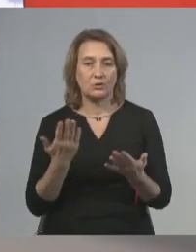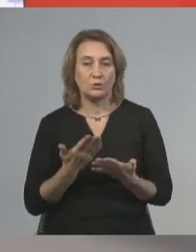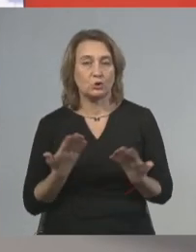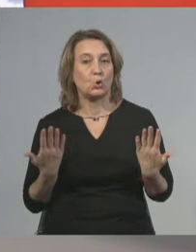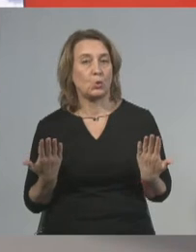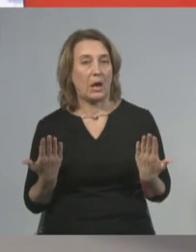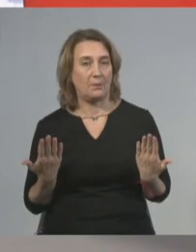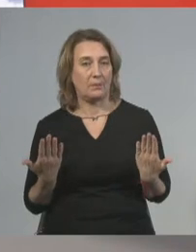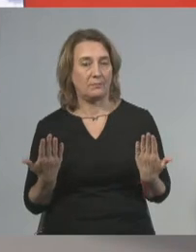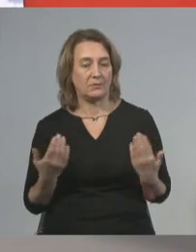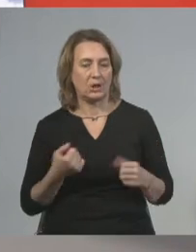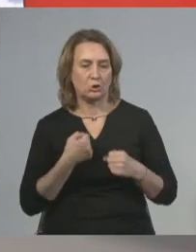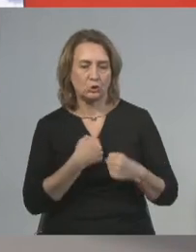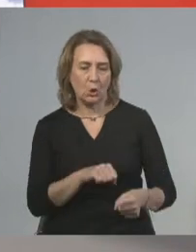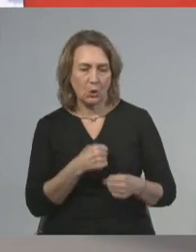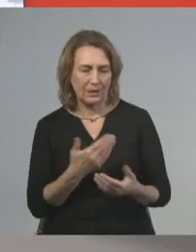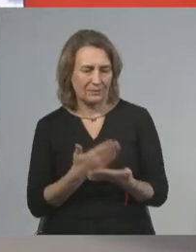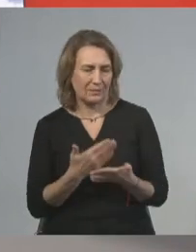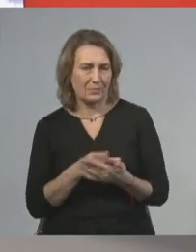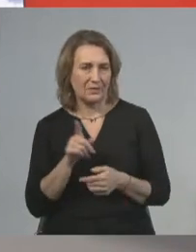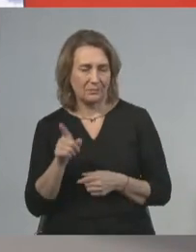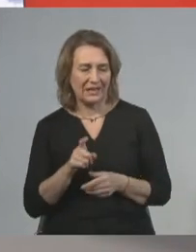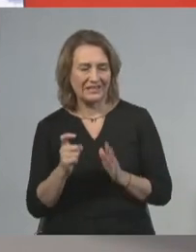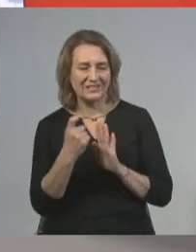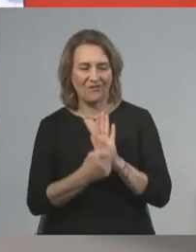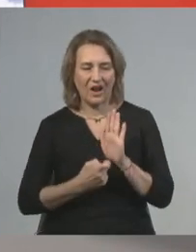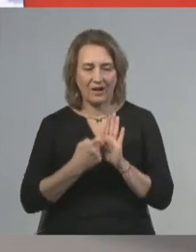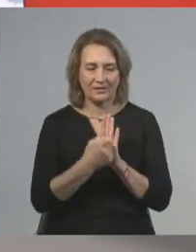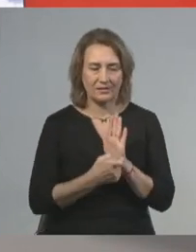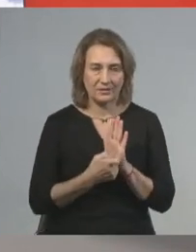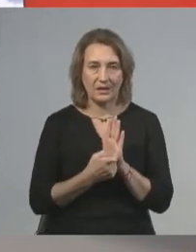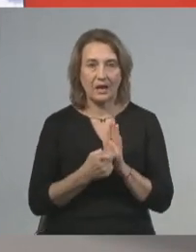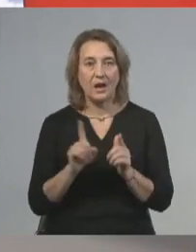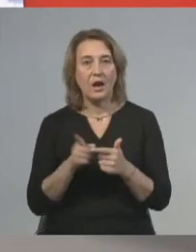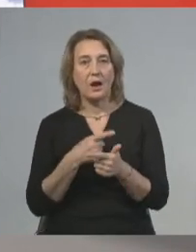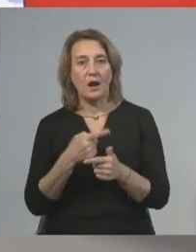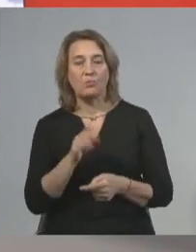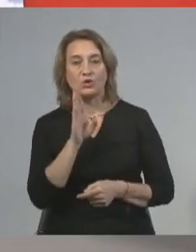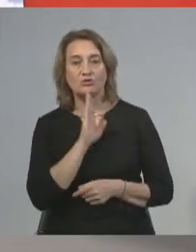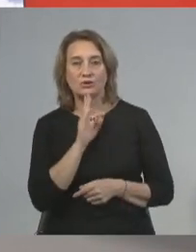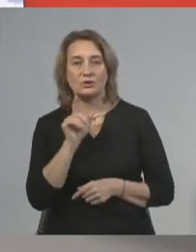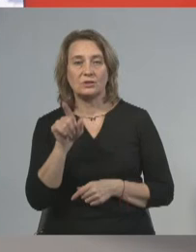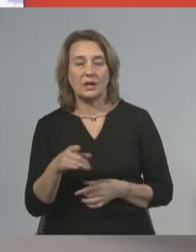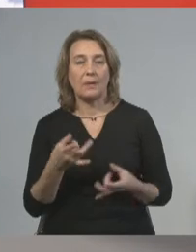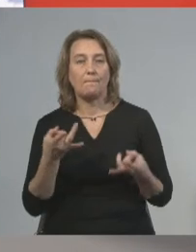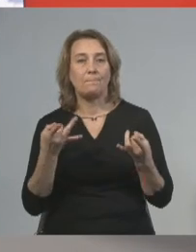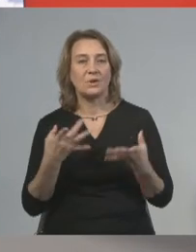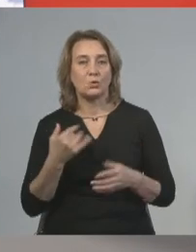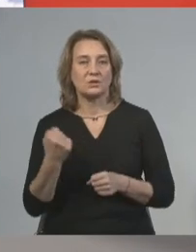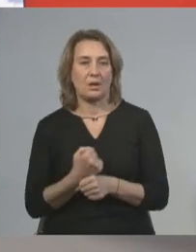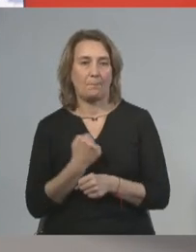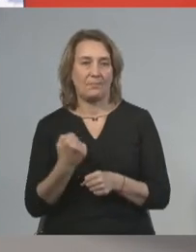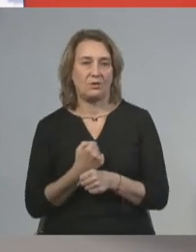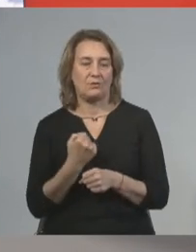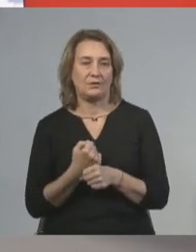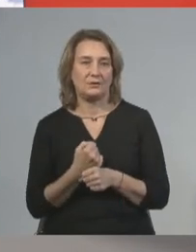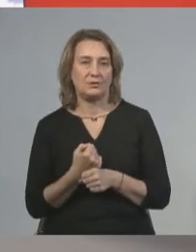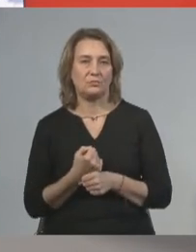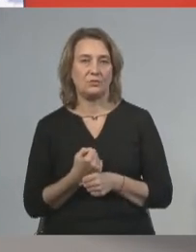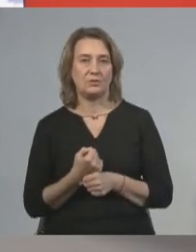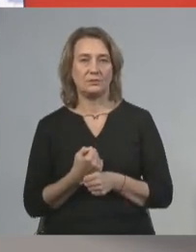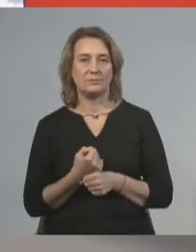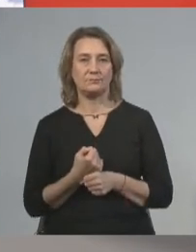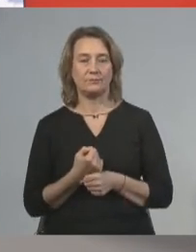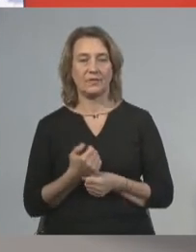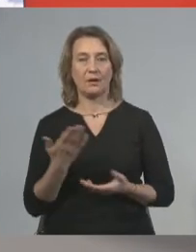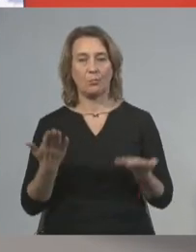which are considered not feminine these might be such professions as welder or